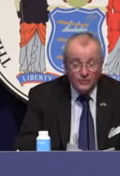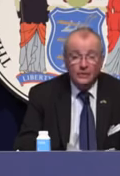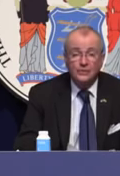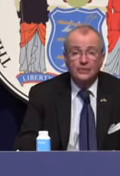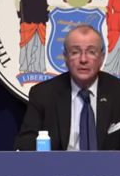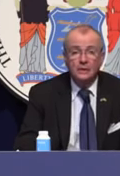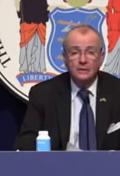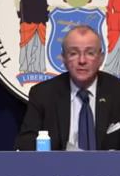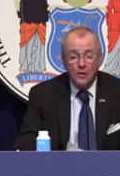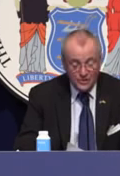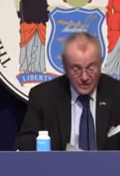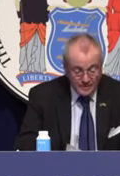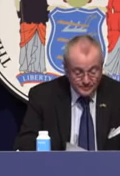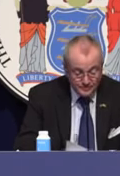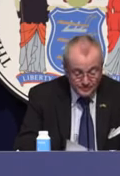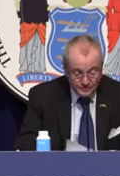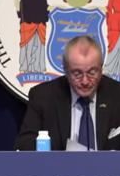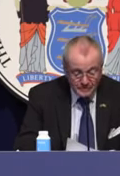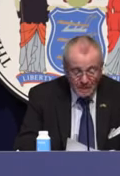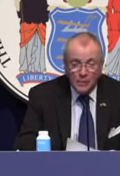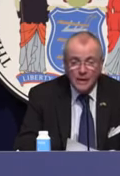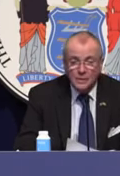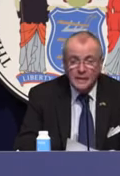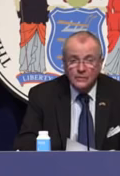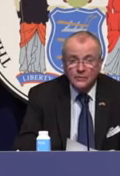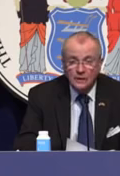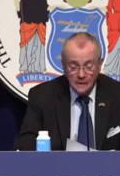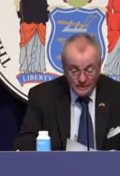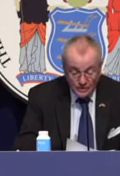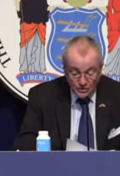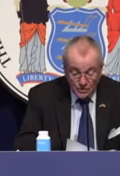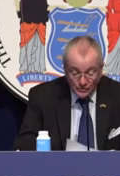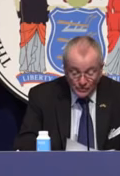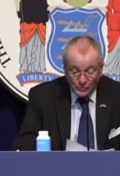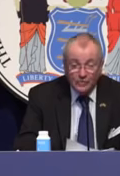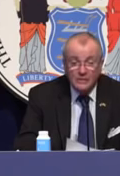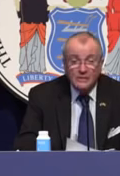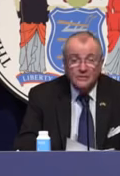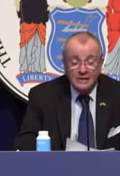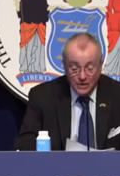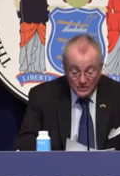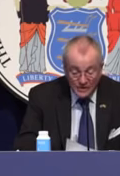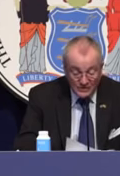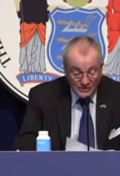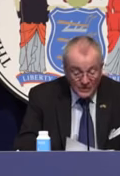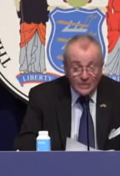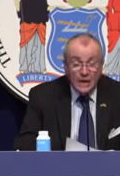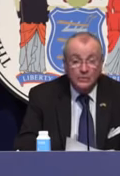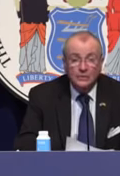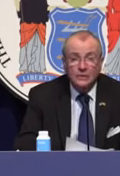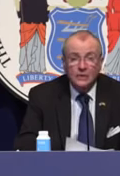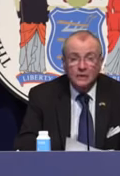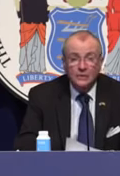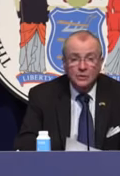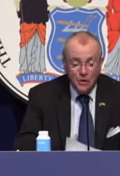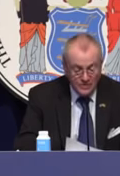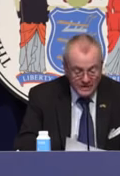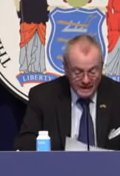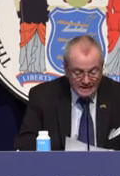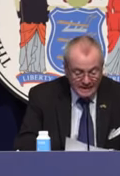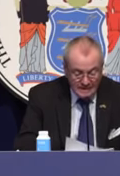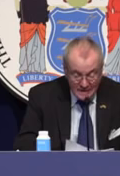important results for our state. I'm proud to announce that New Jersey is receiving 550,000